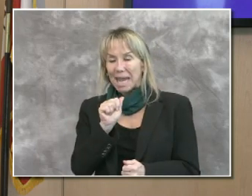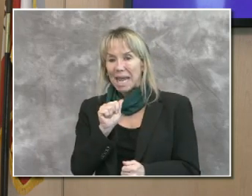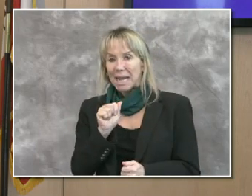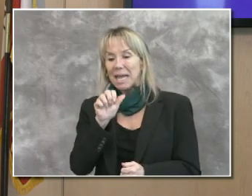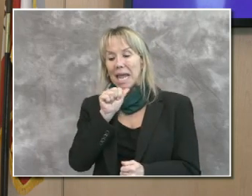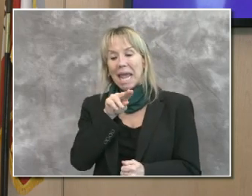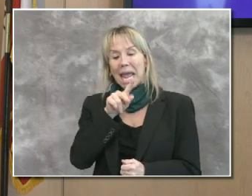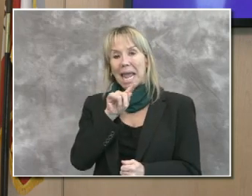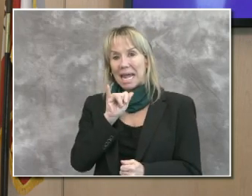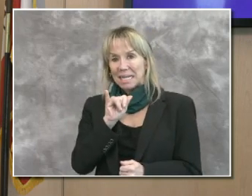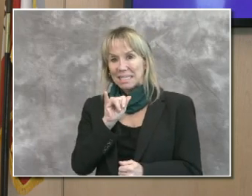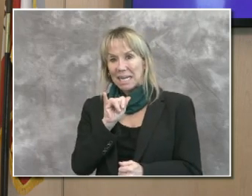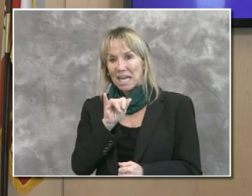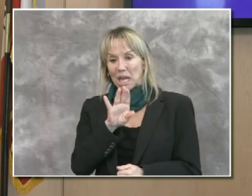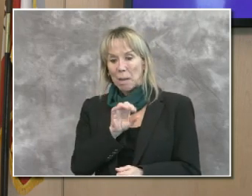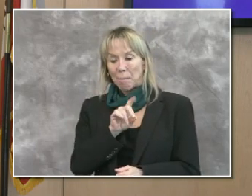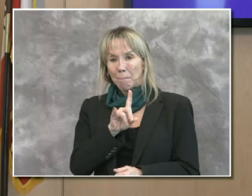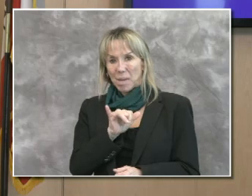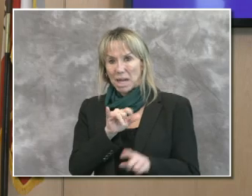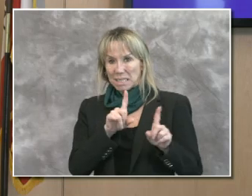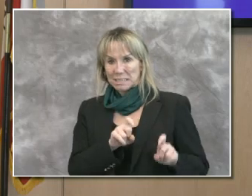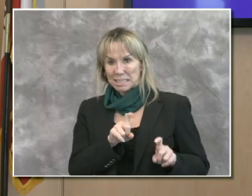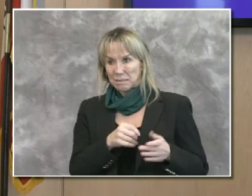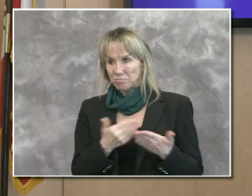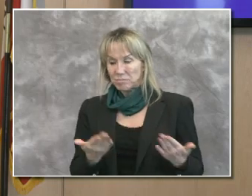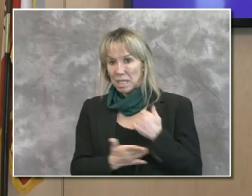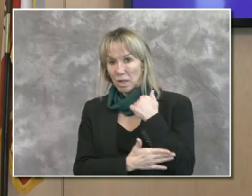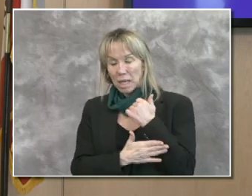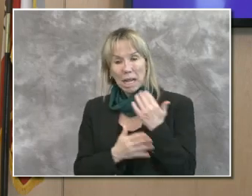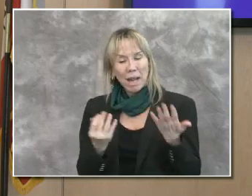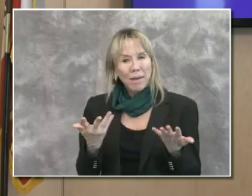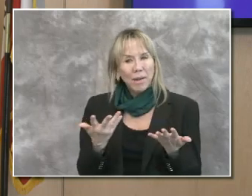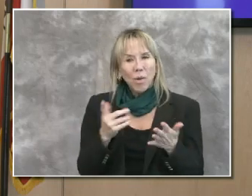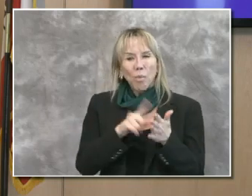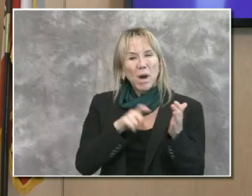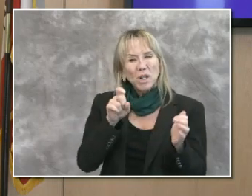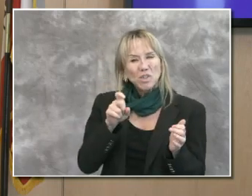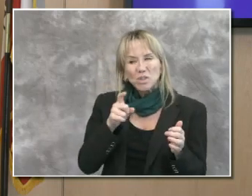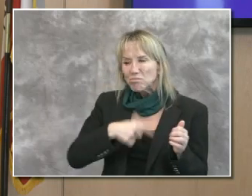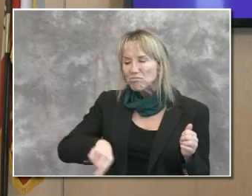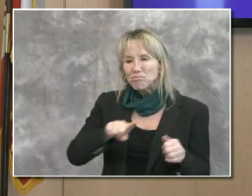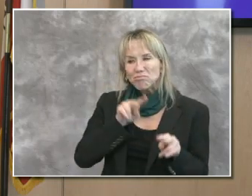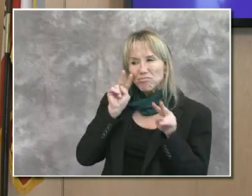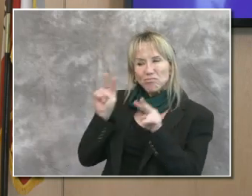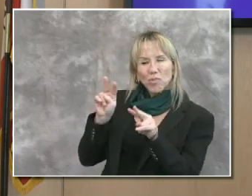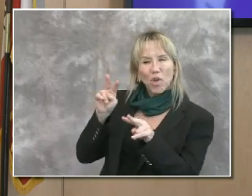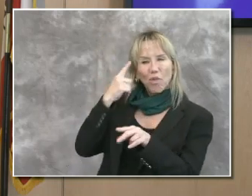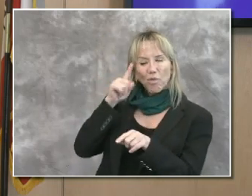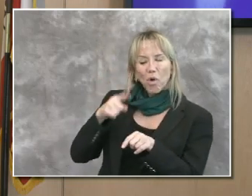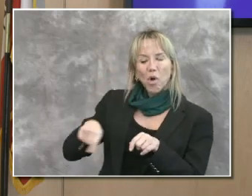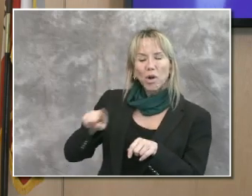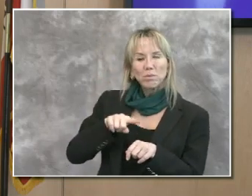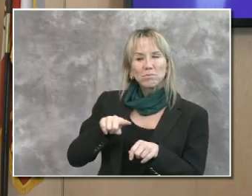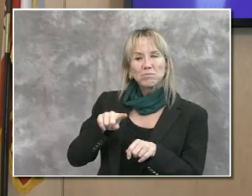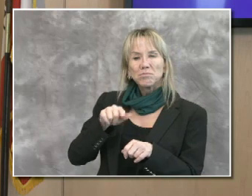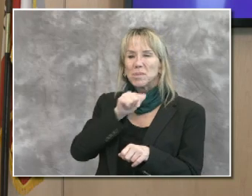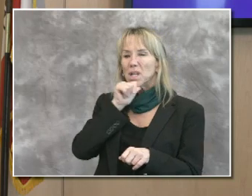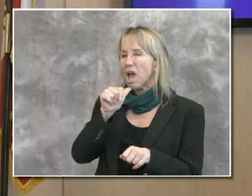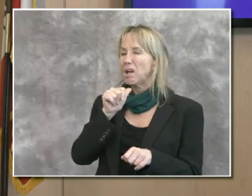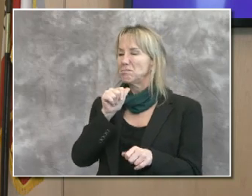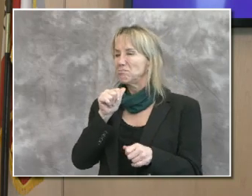in the county? And what should people be on the lookout for regarding advertisements for non-legitimate antibody